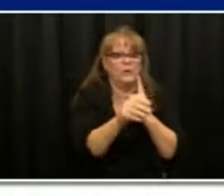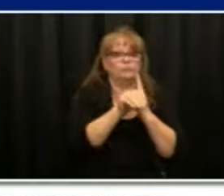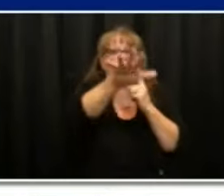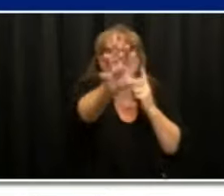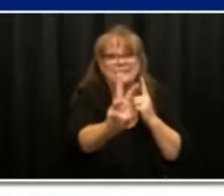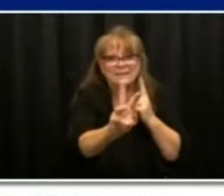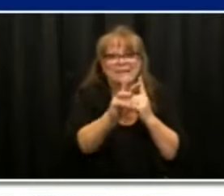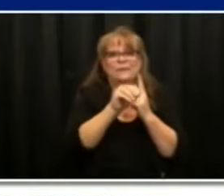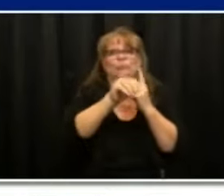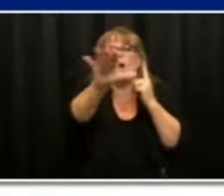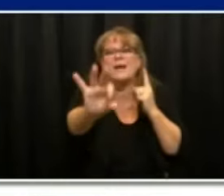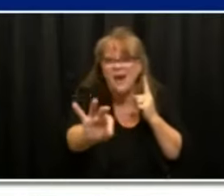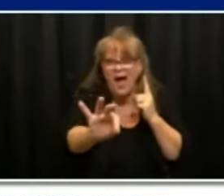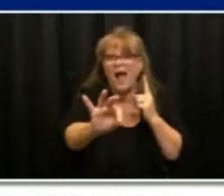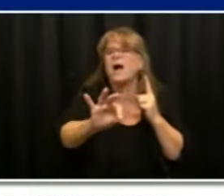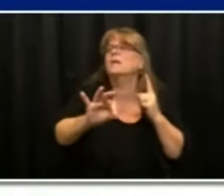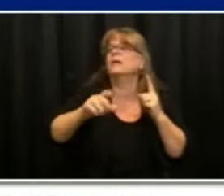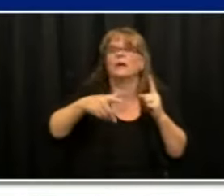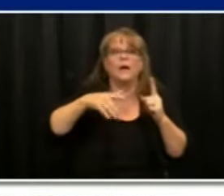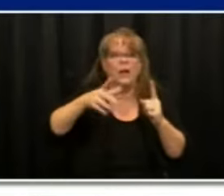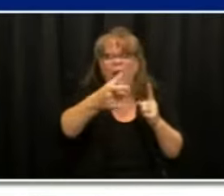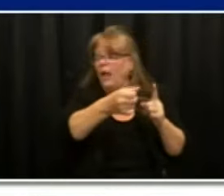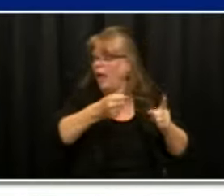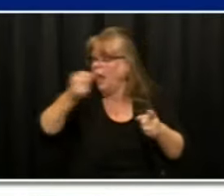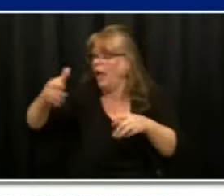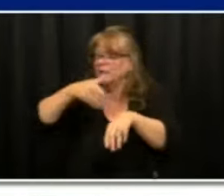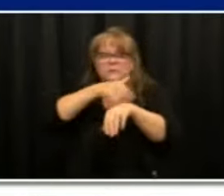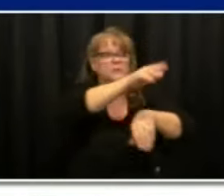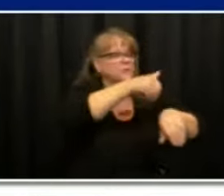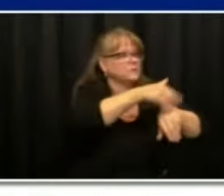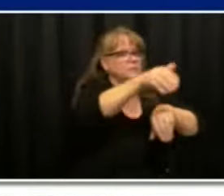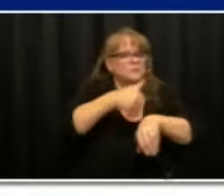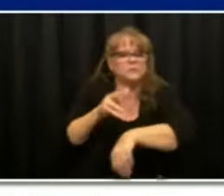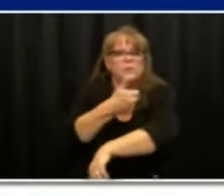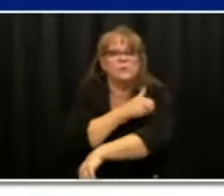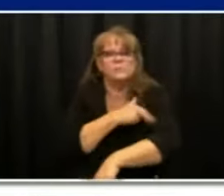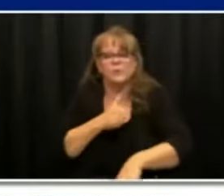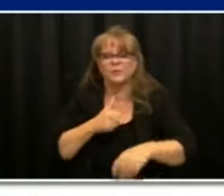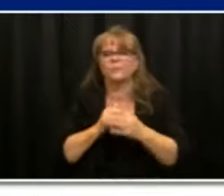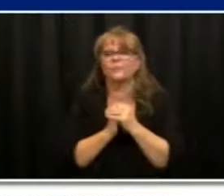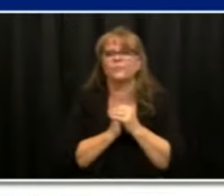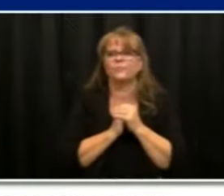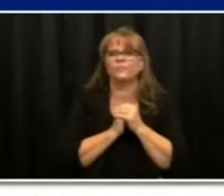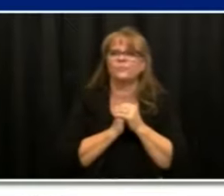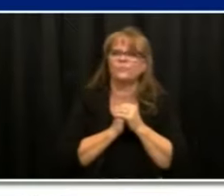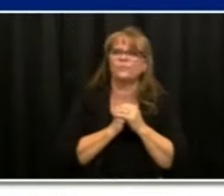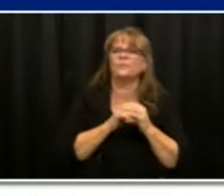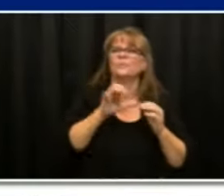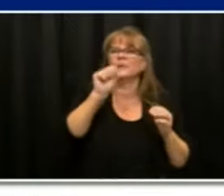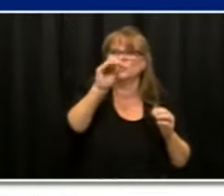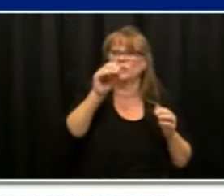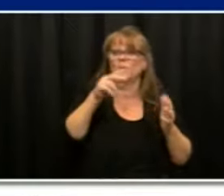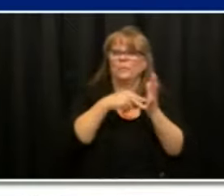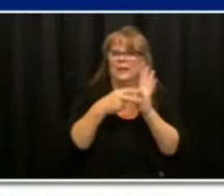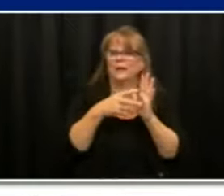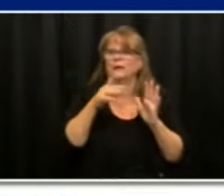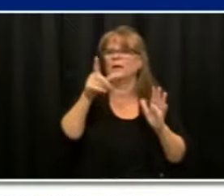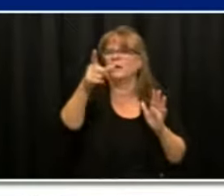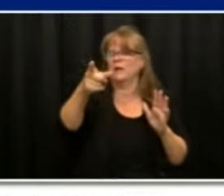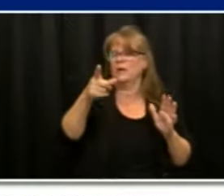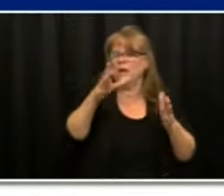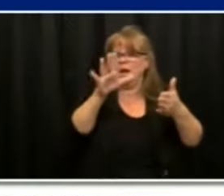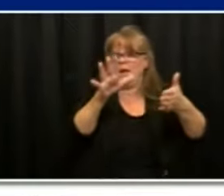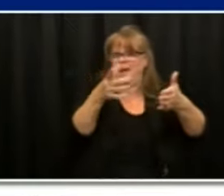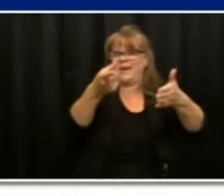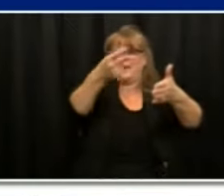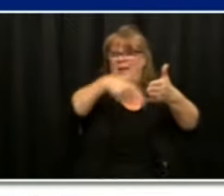As the governor mentioned, we're going to do a deeper dive on hospital capacity in the next week or so. But I wanted to start here and show you some of our